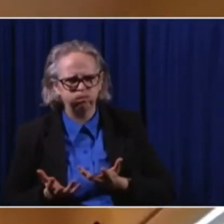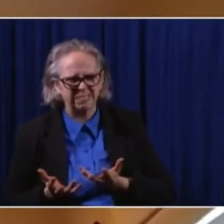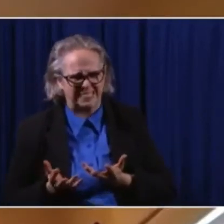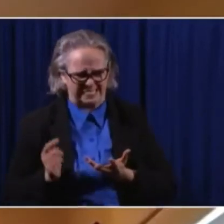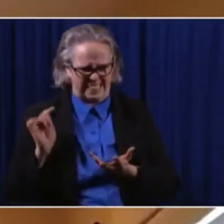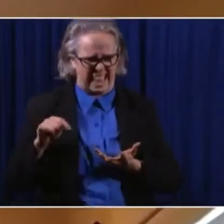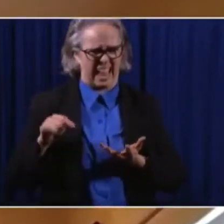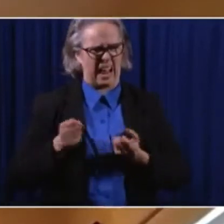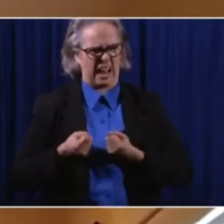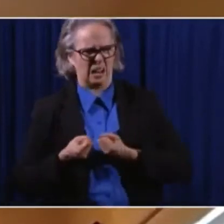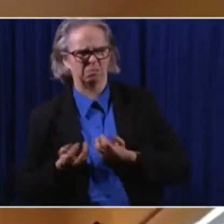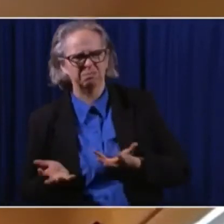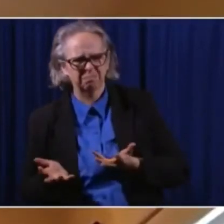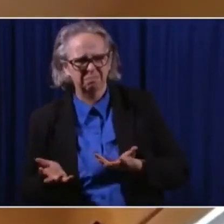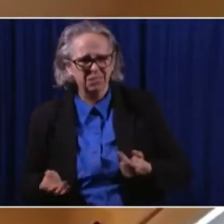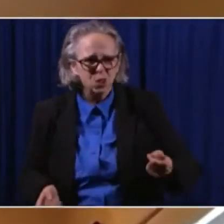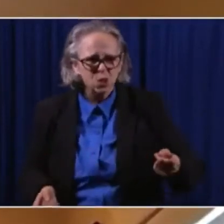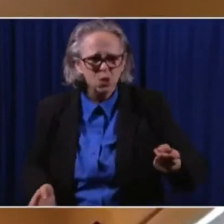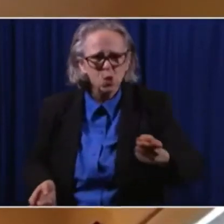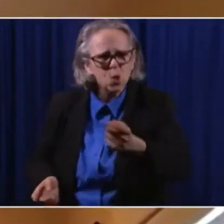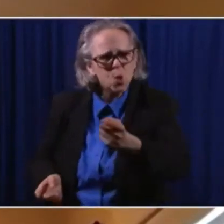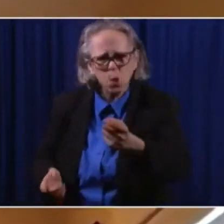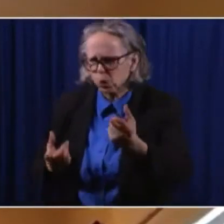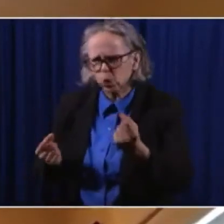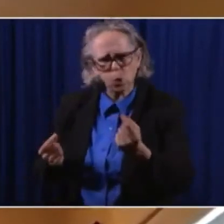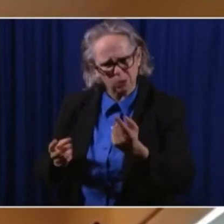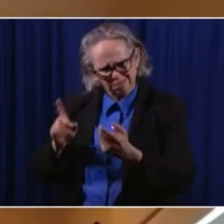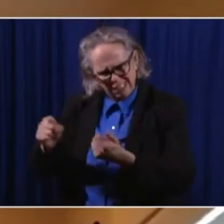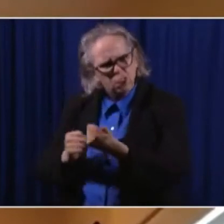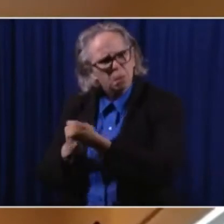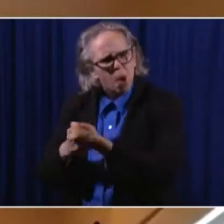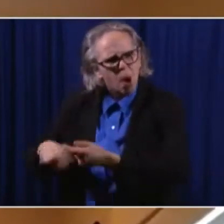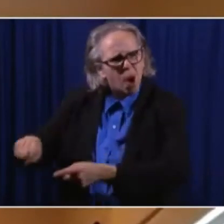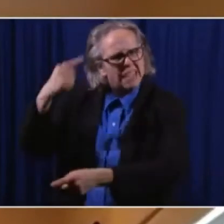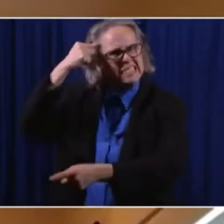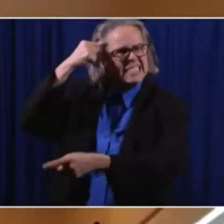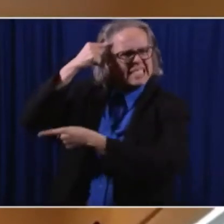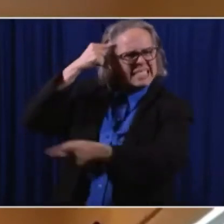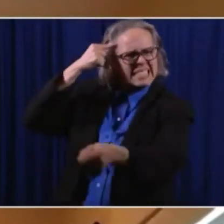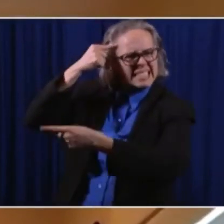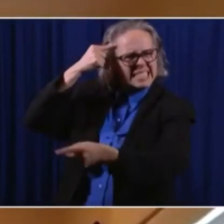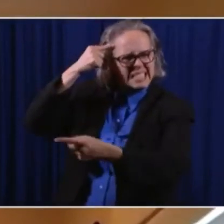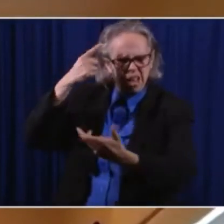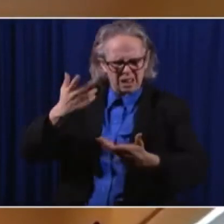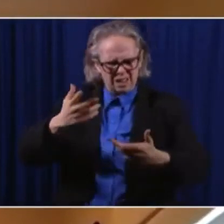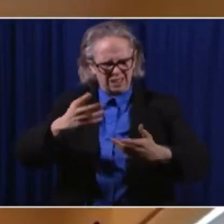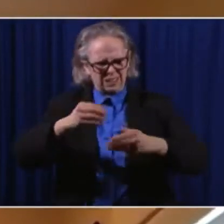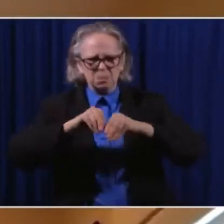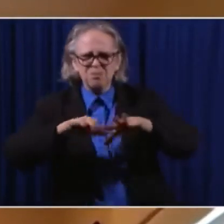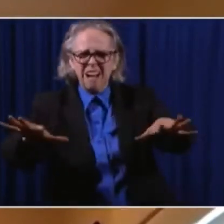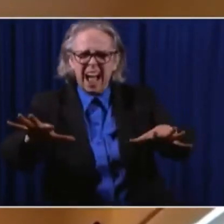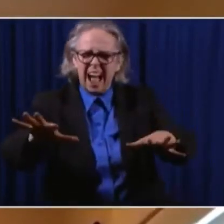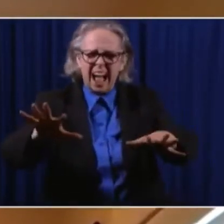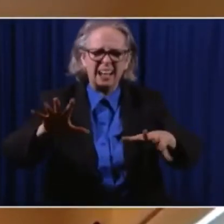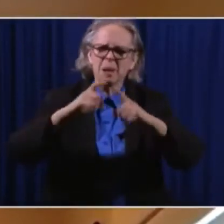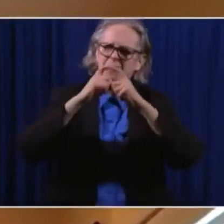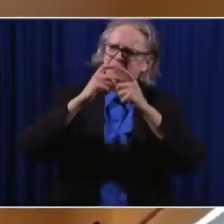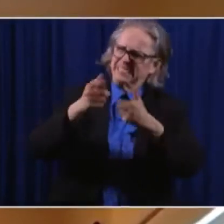do absolutely everything we can to contain the spread of this virus. We're at a critical